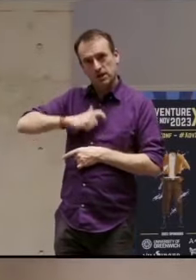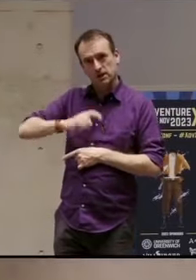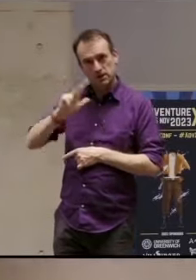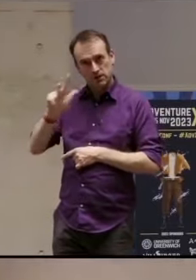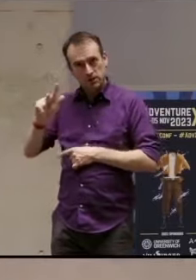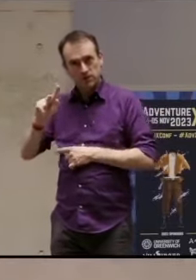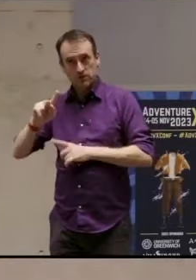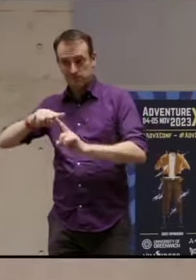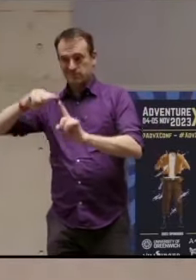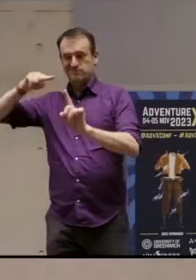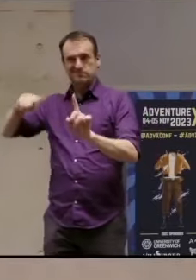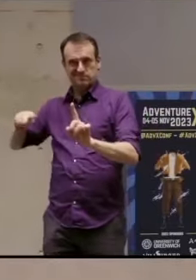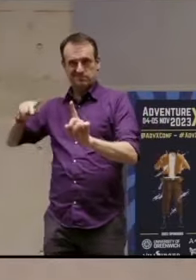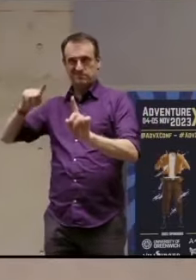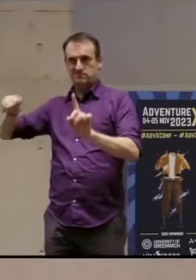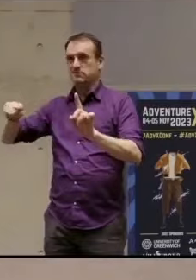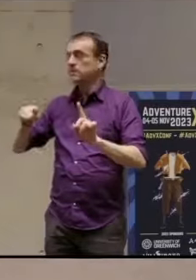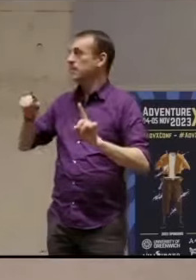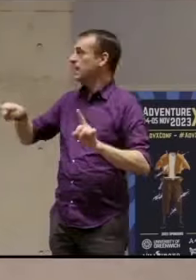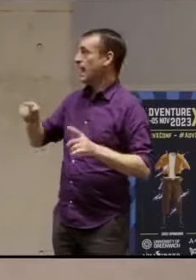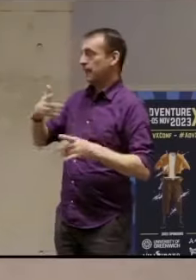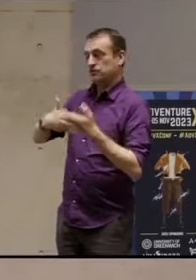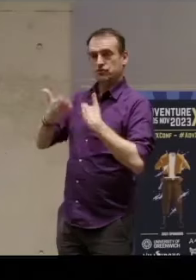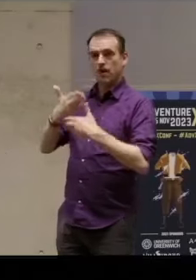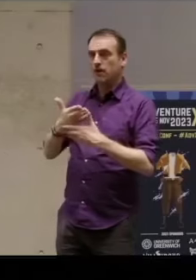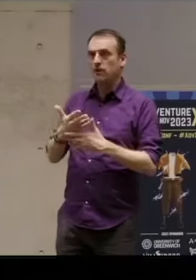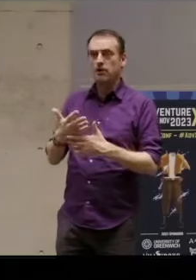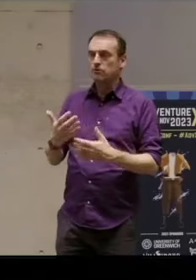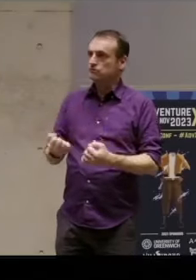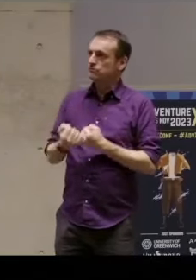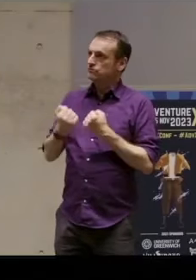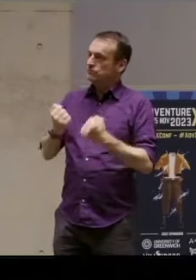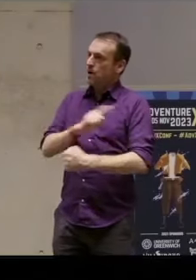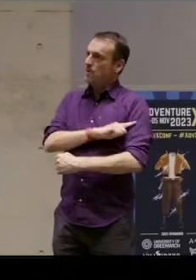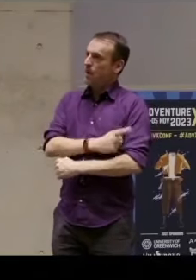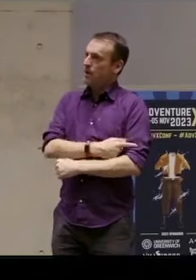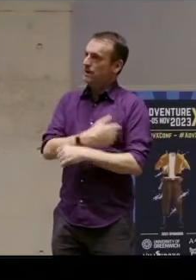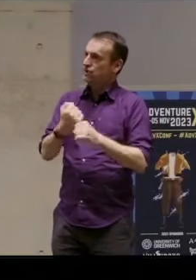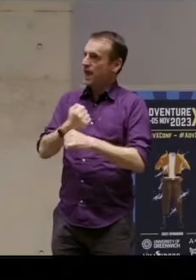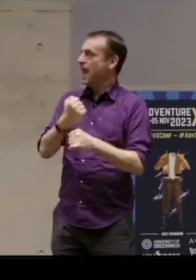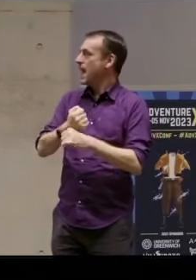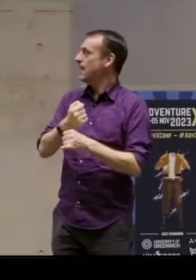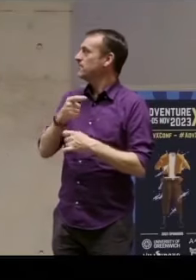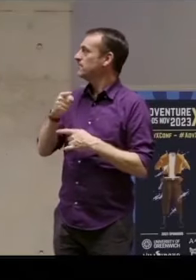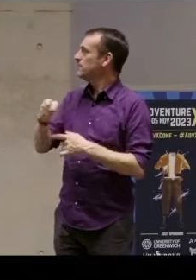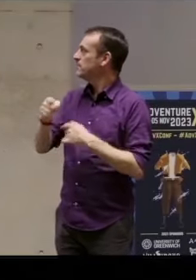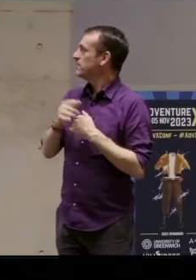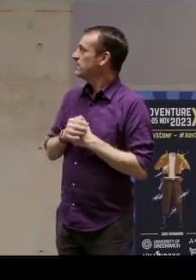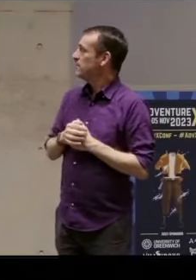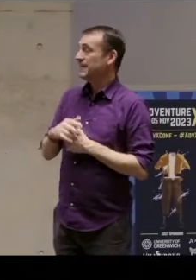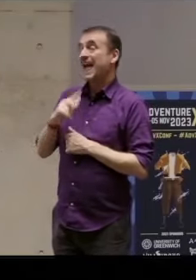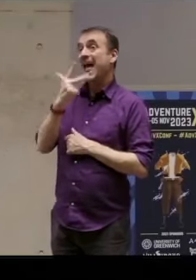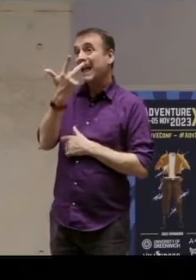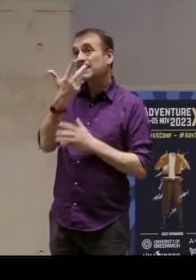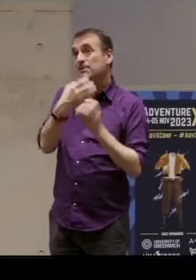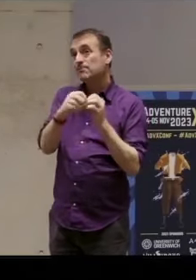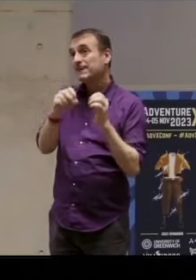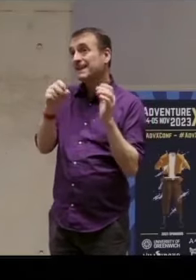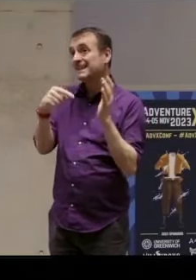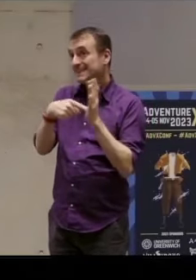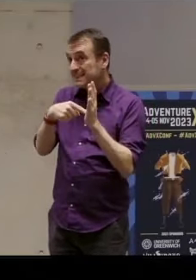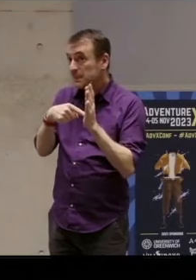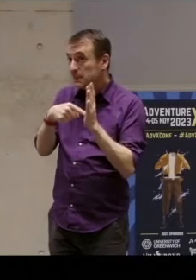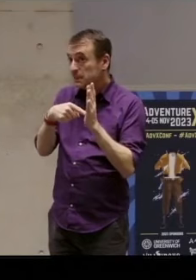and can easily be described as the most polished and evolved game among his Atari 8-bit trilogy. The soundtrack of